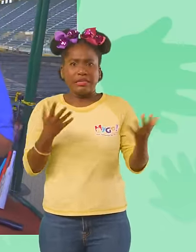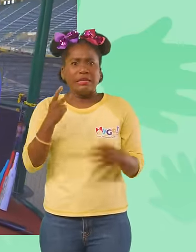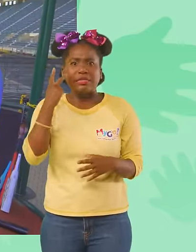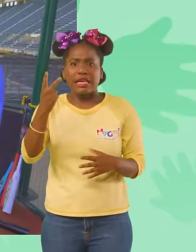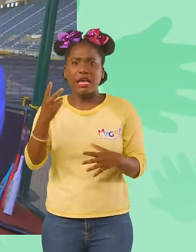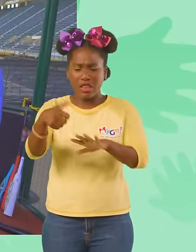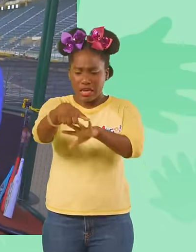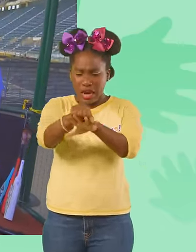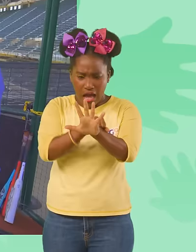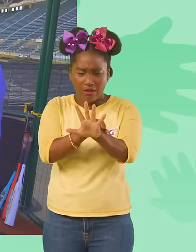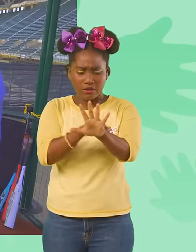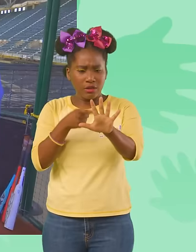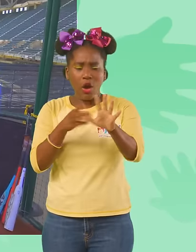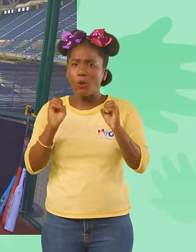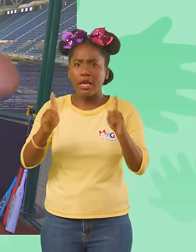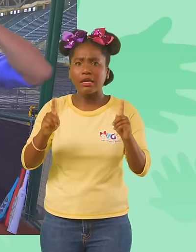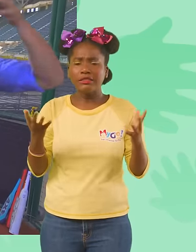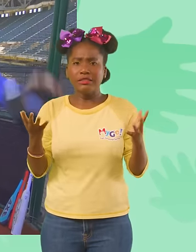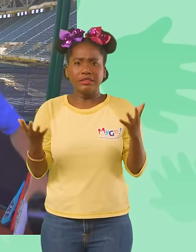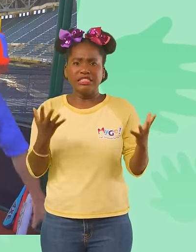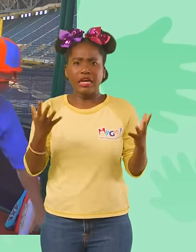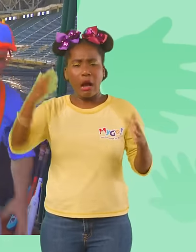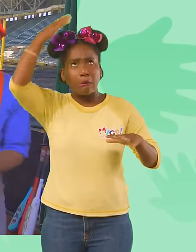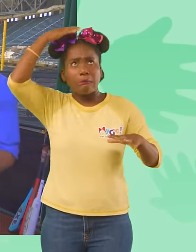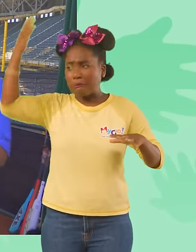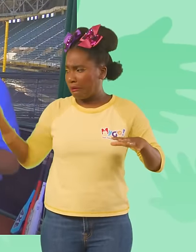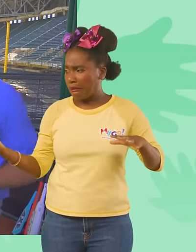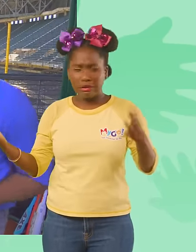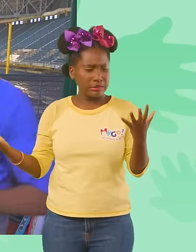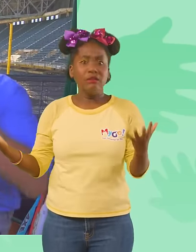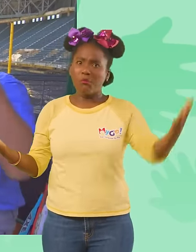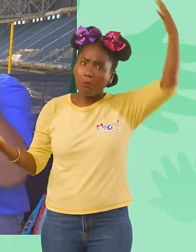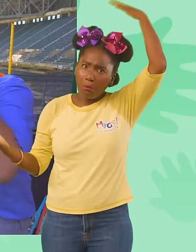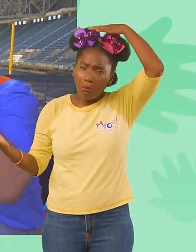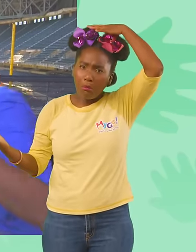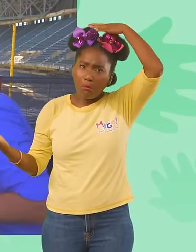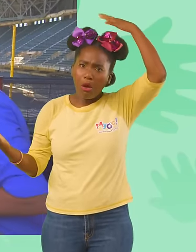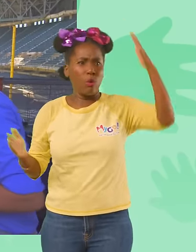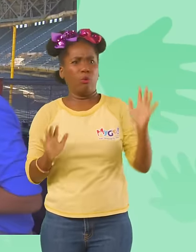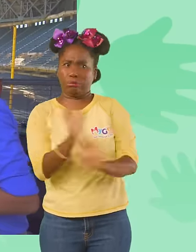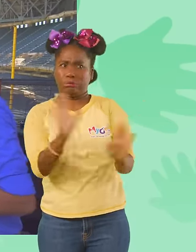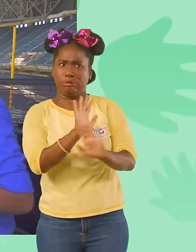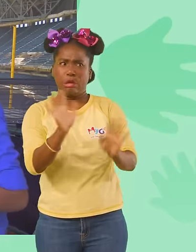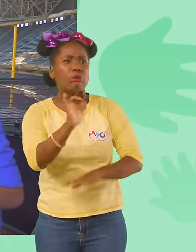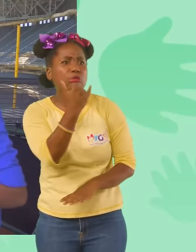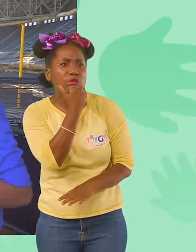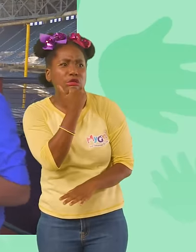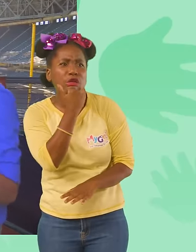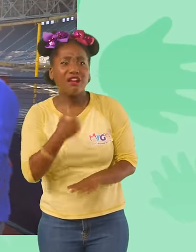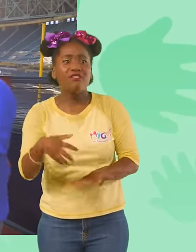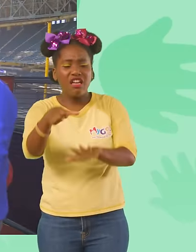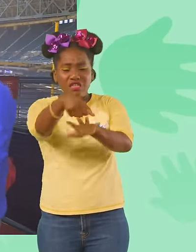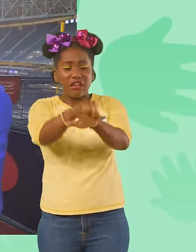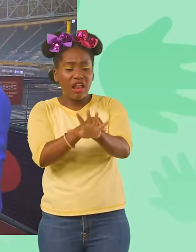The mitt, the glove. Okay. Let's take this off and let's put this on. No, okay. Blippi. The glove